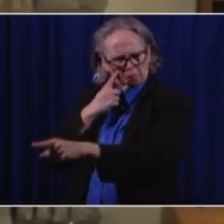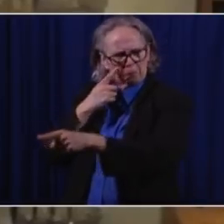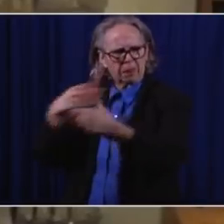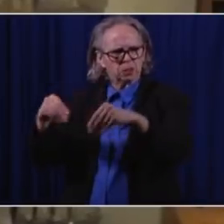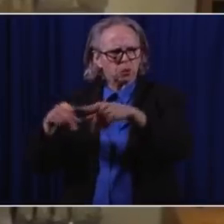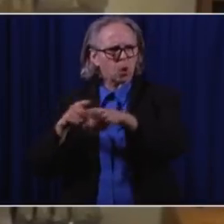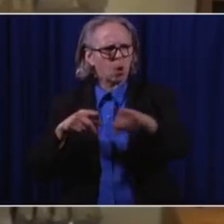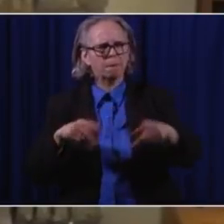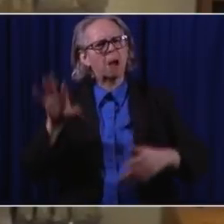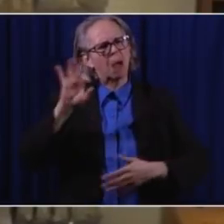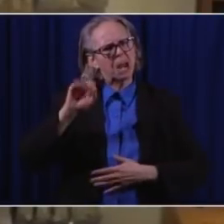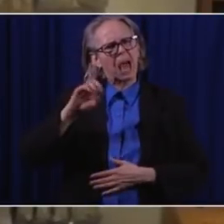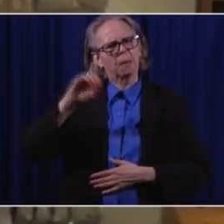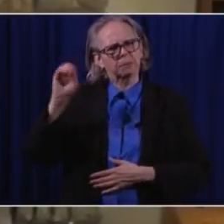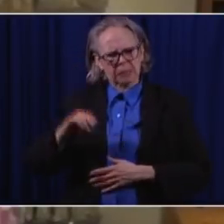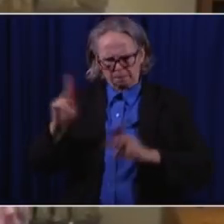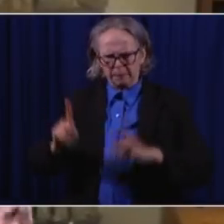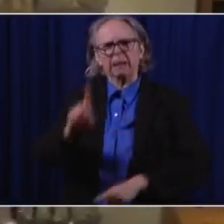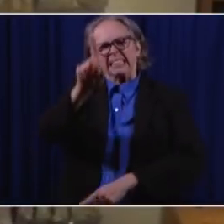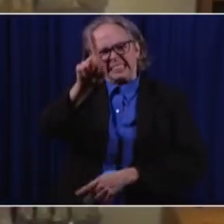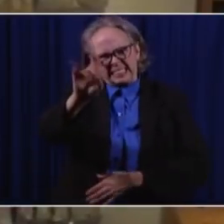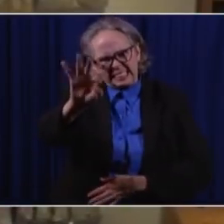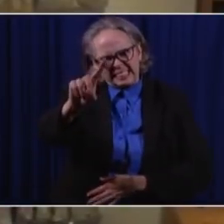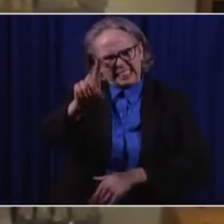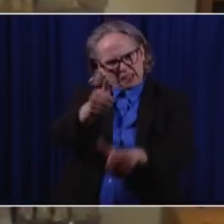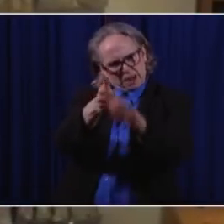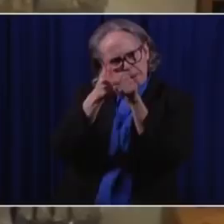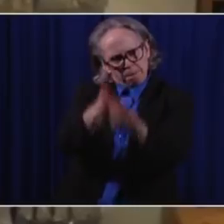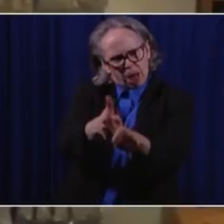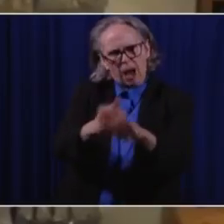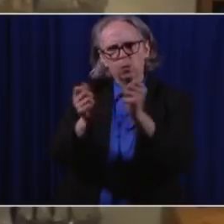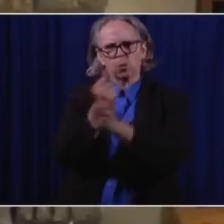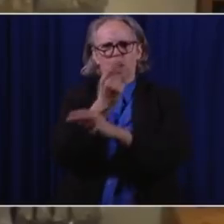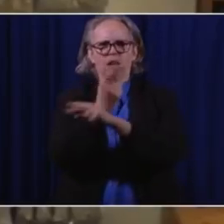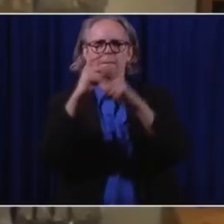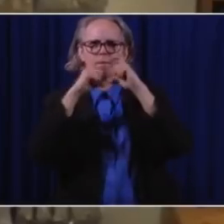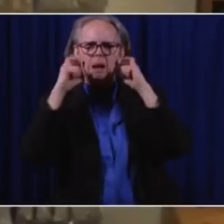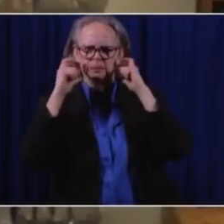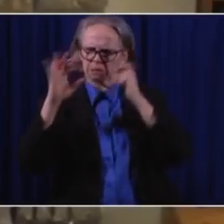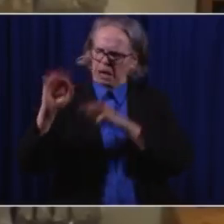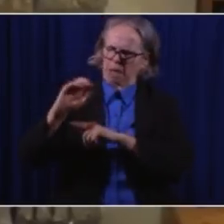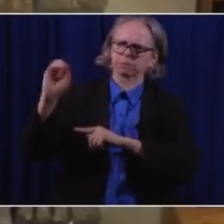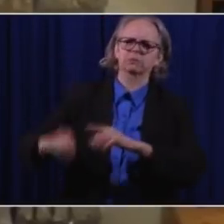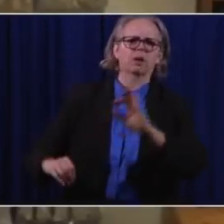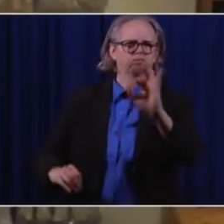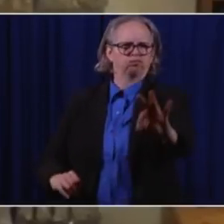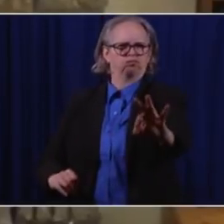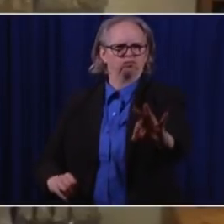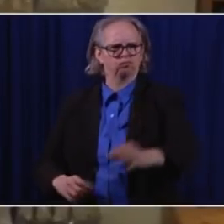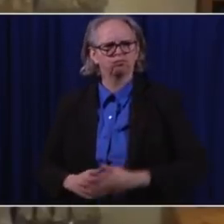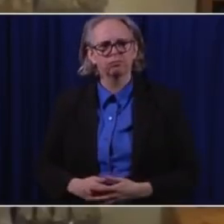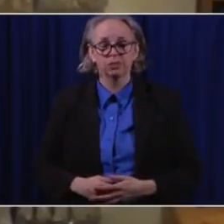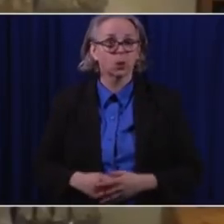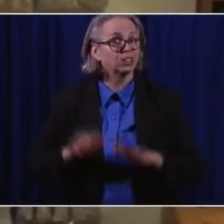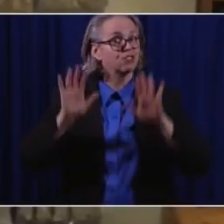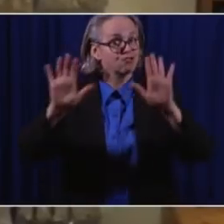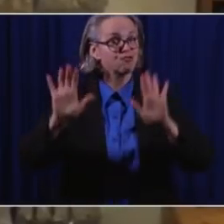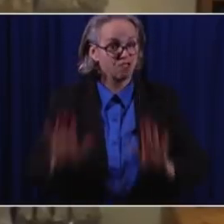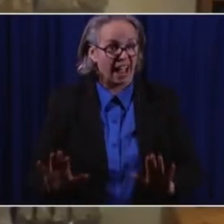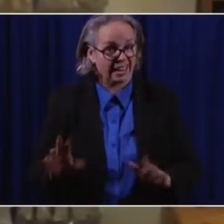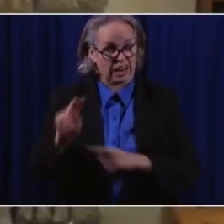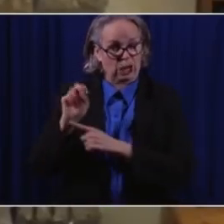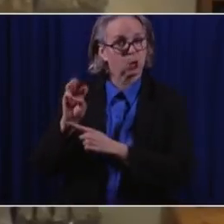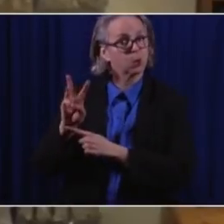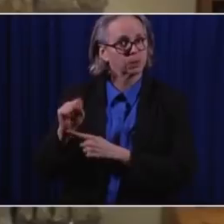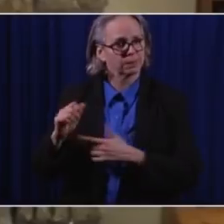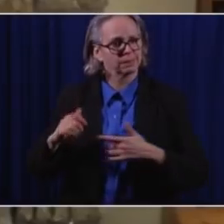of the people in the stores and the workers wearing masks. This is great. We're very, very happy to